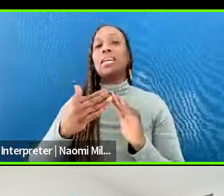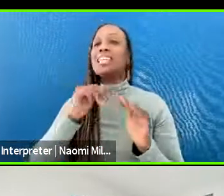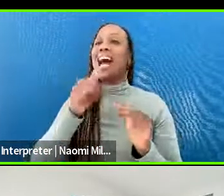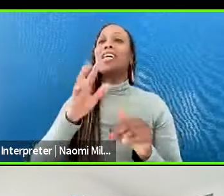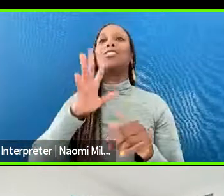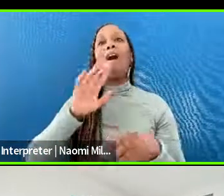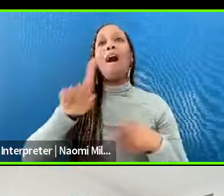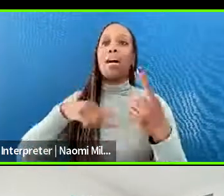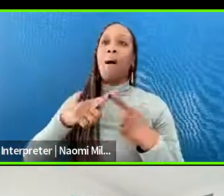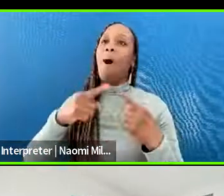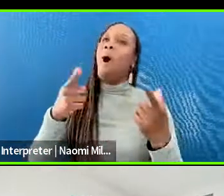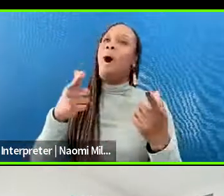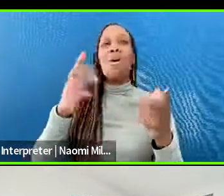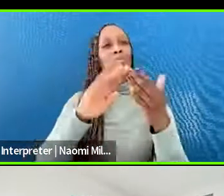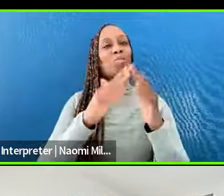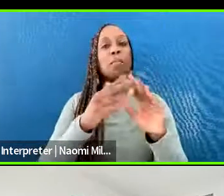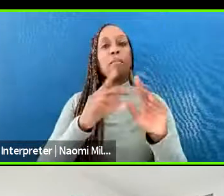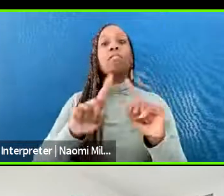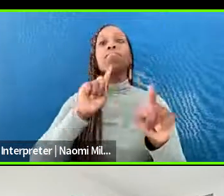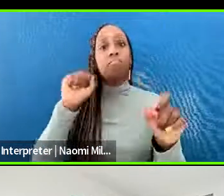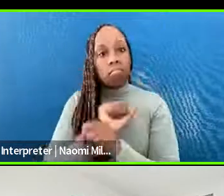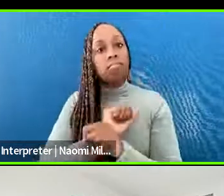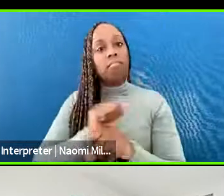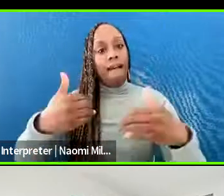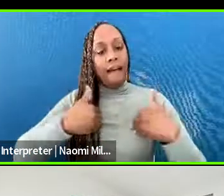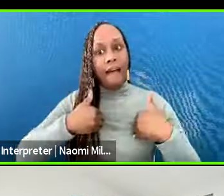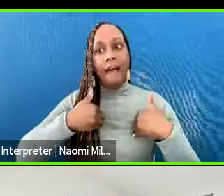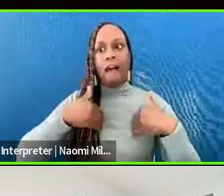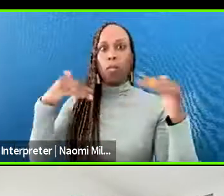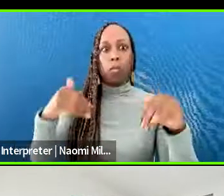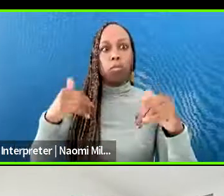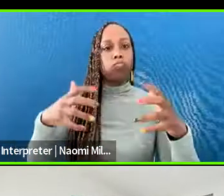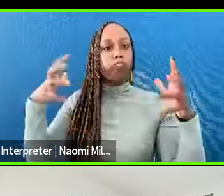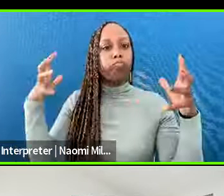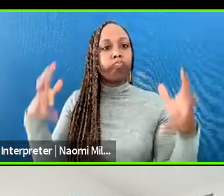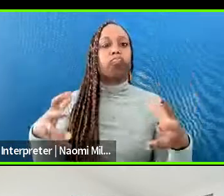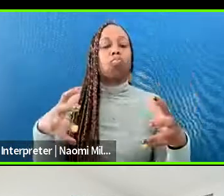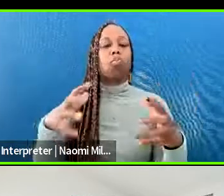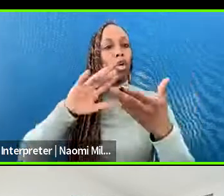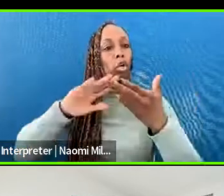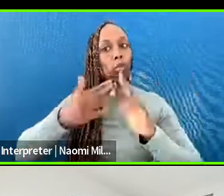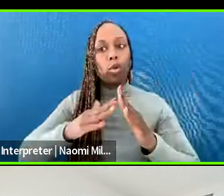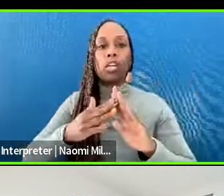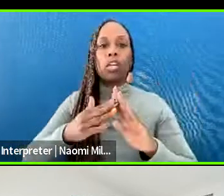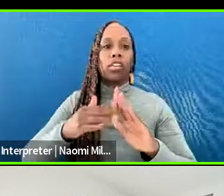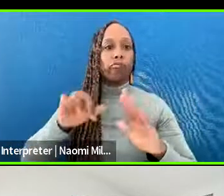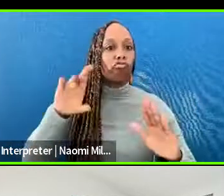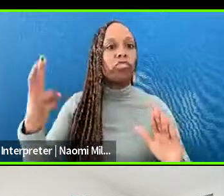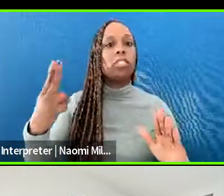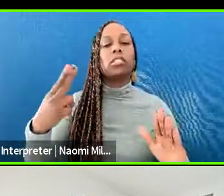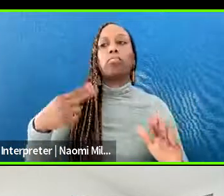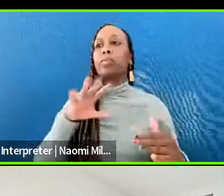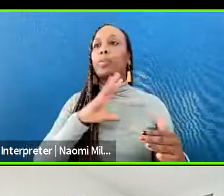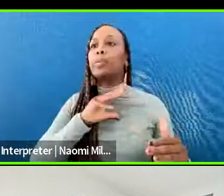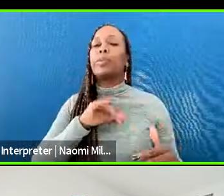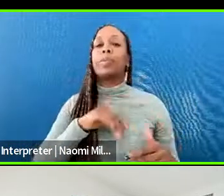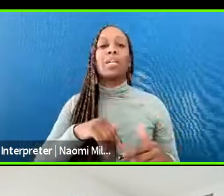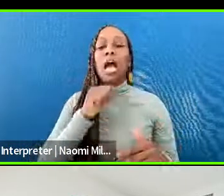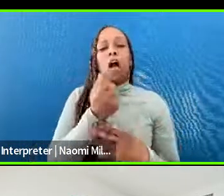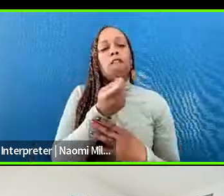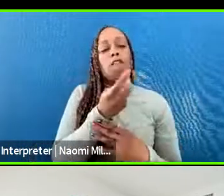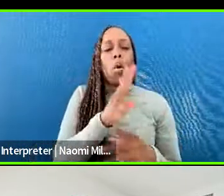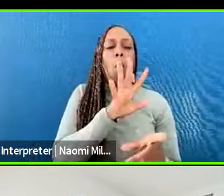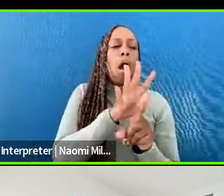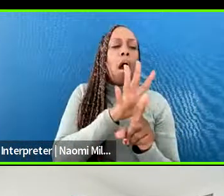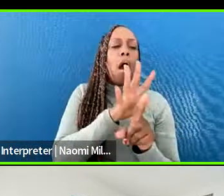they actually exist in robust ways, and that it's not only the few kind of popular folks who get to have access